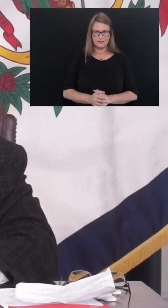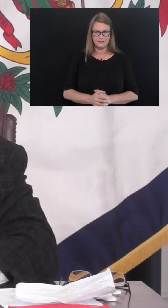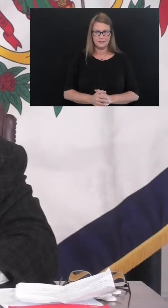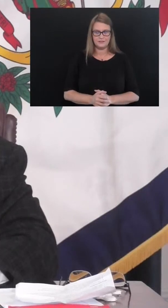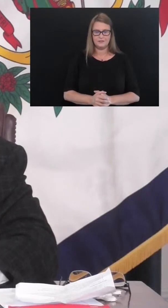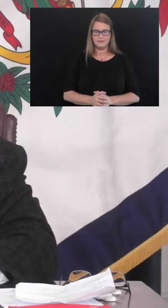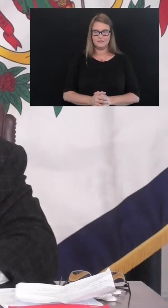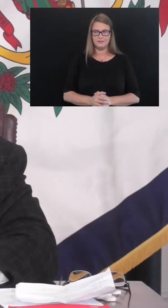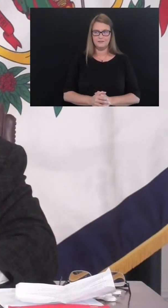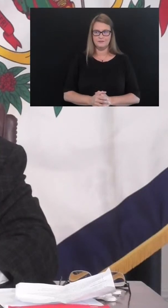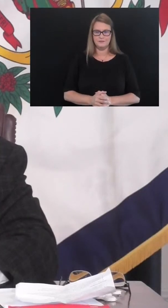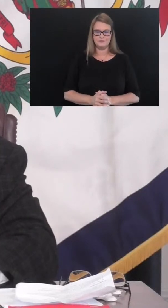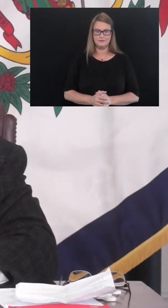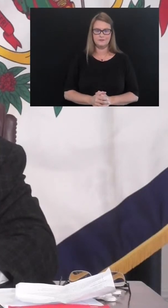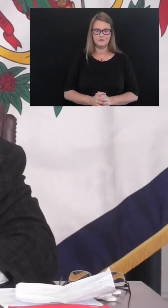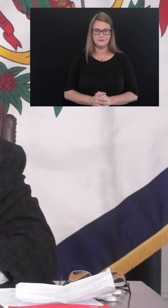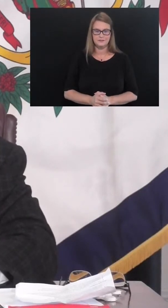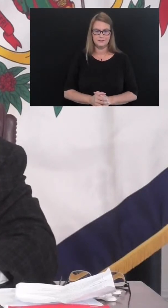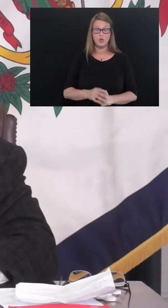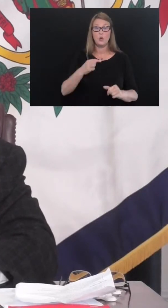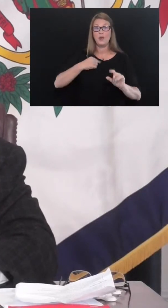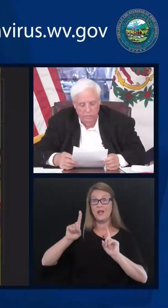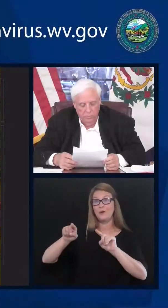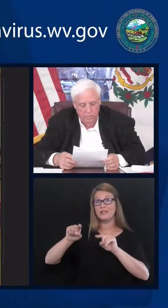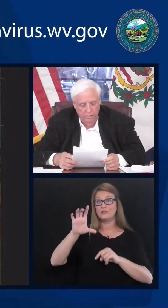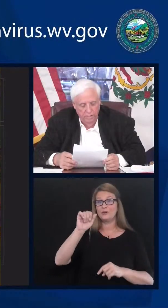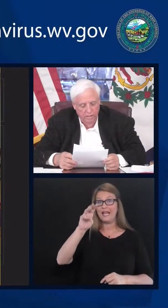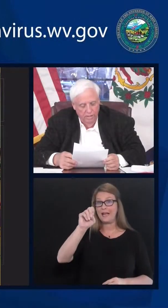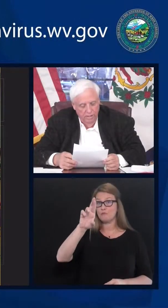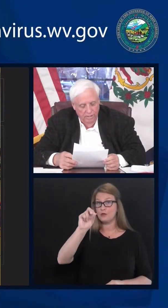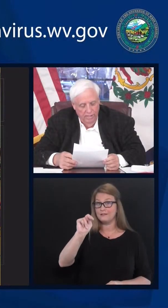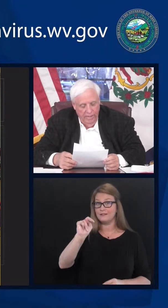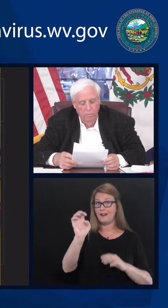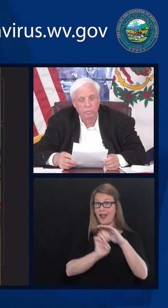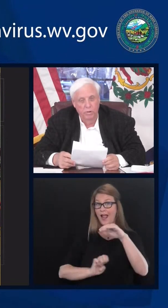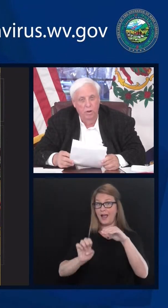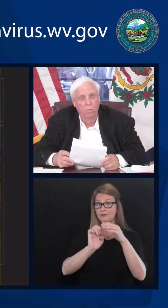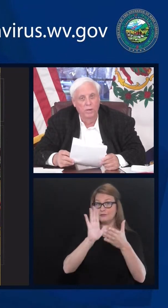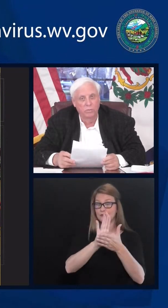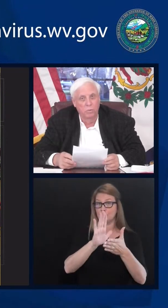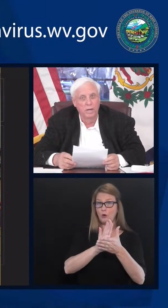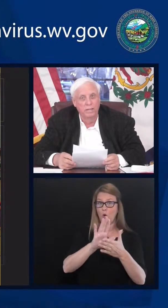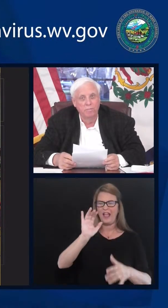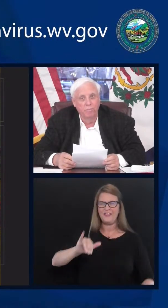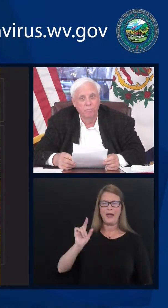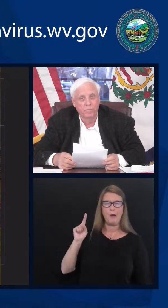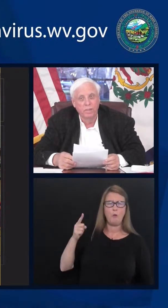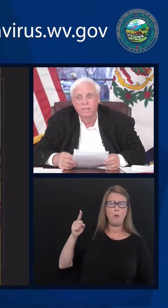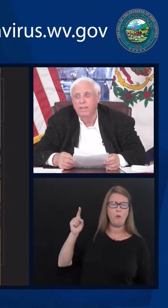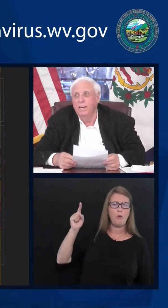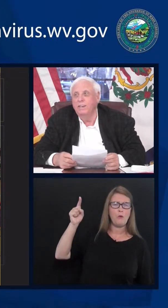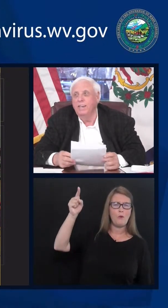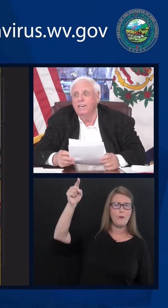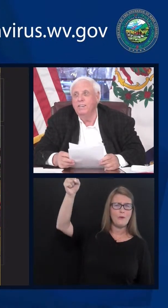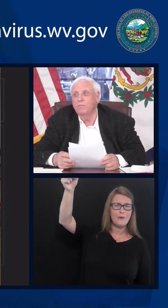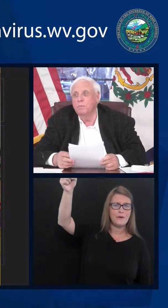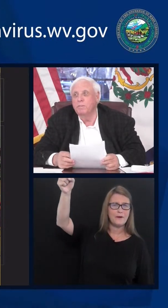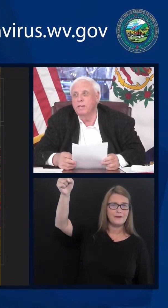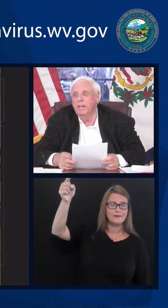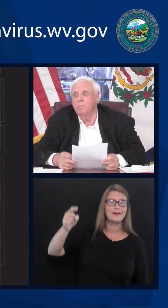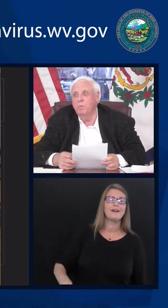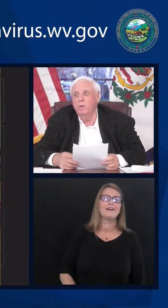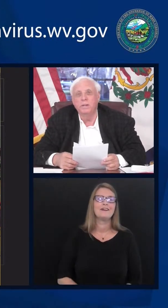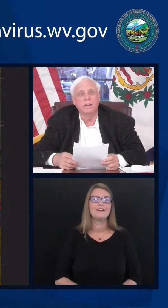We also went to Cameron Elementary School this week. Now, Cameron's a long ways away. And